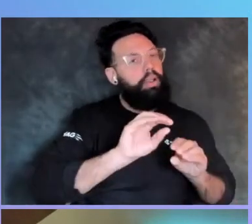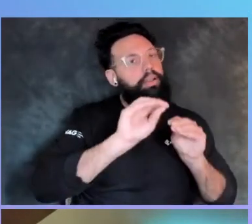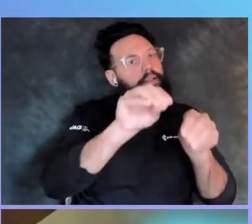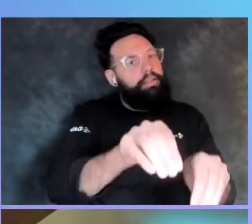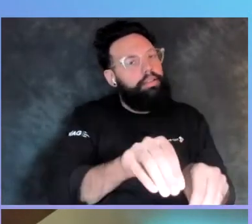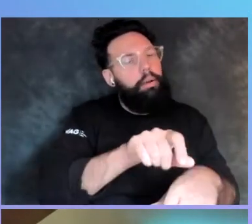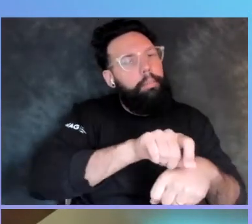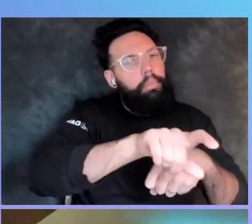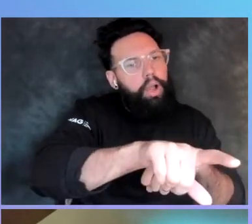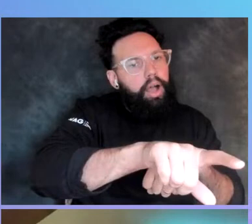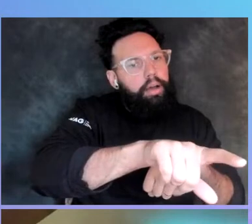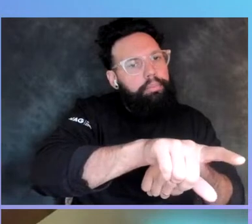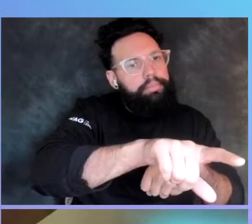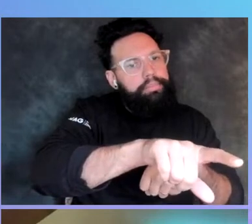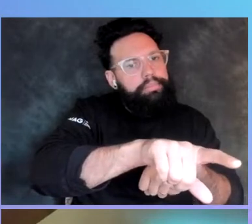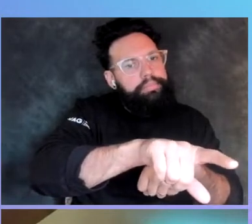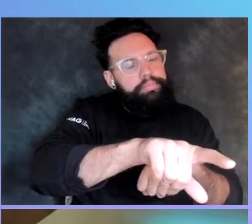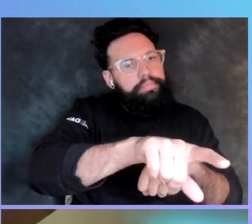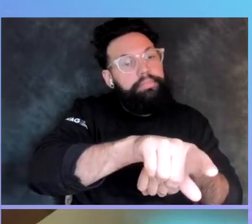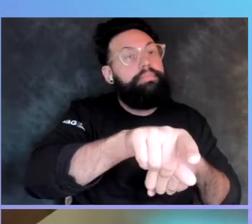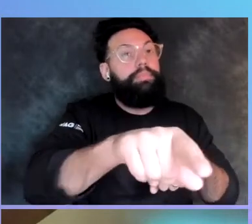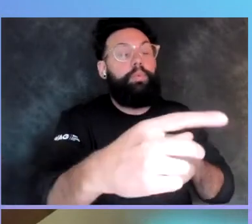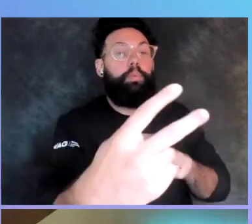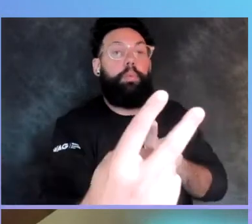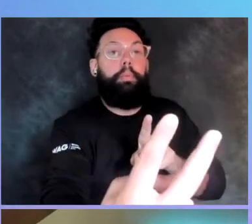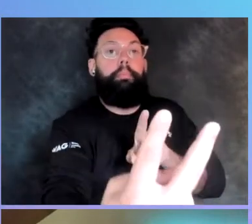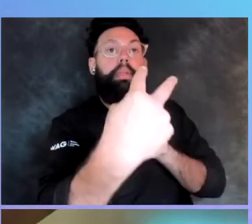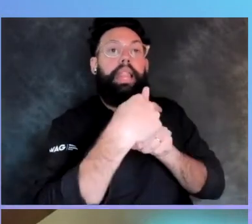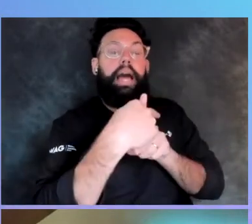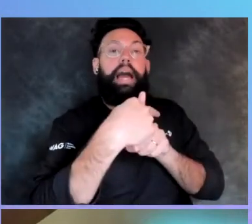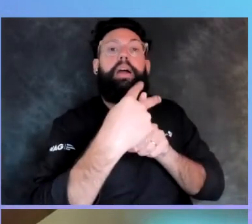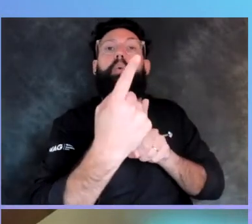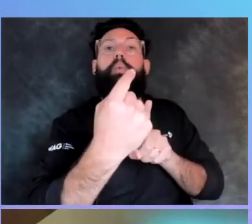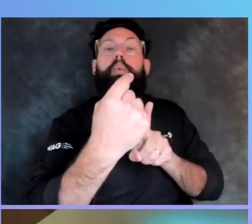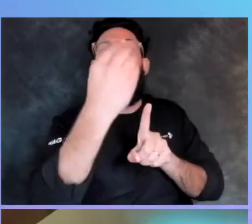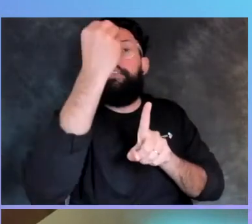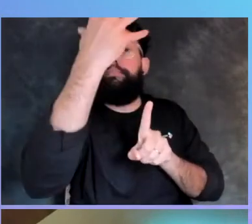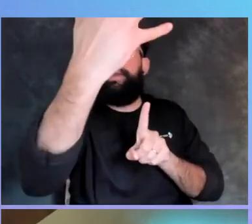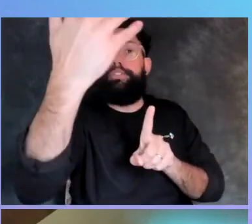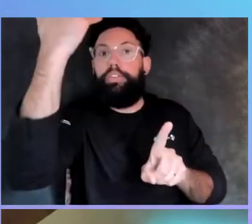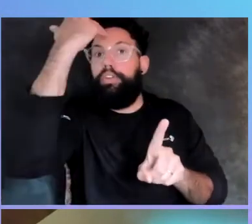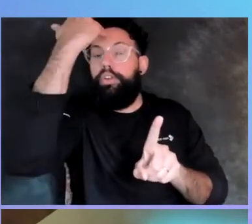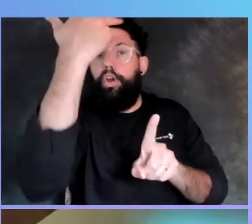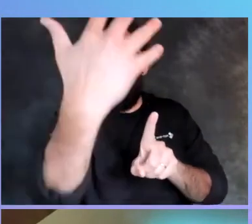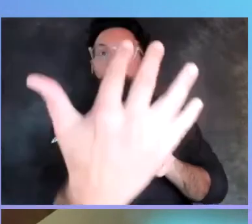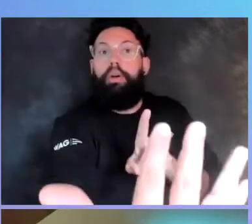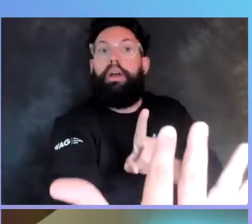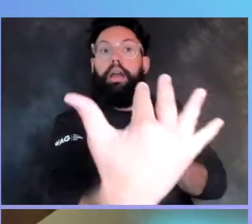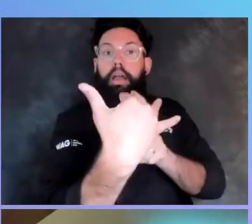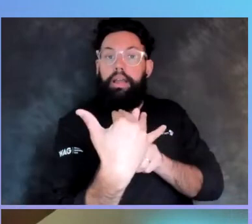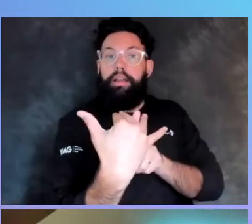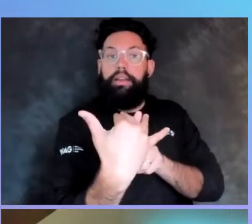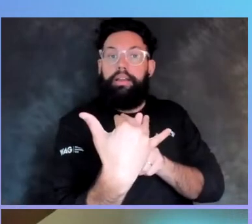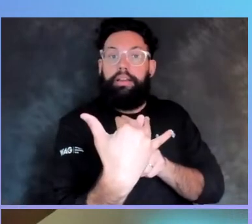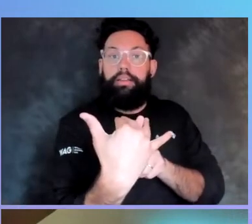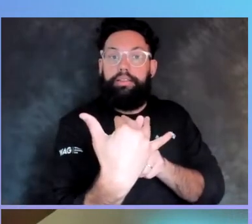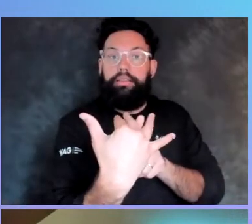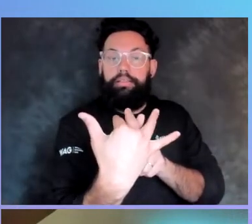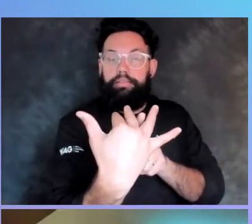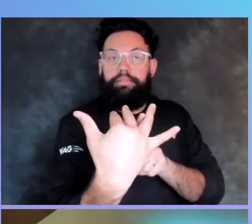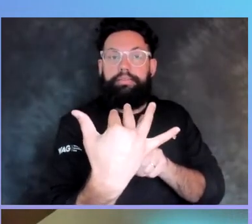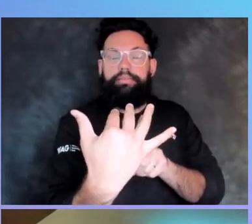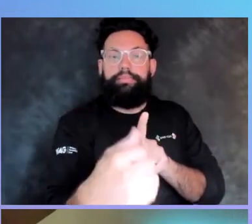apply their understanding of the world based on their training set in order to predict the most likely completion, as it's referred to, for that